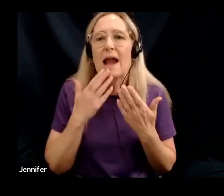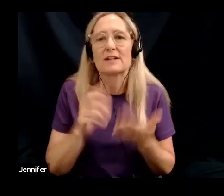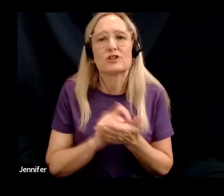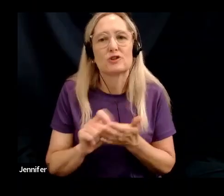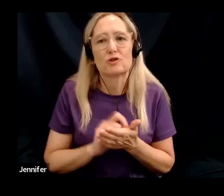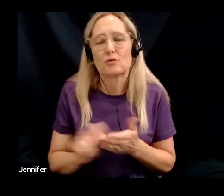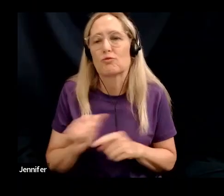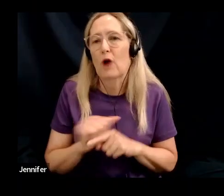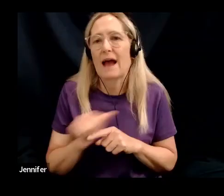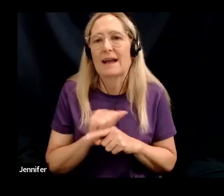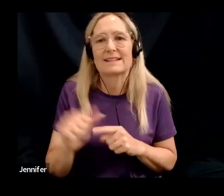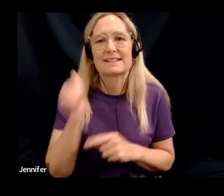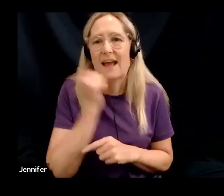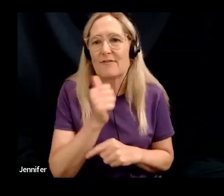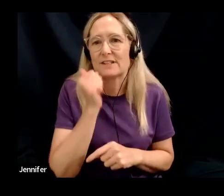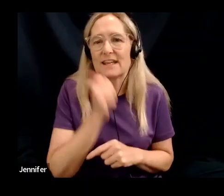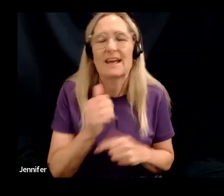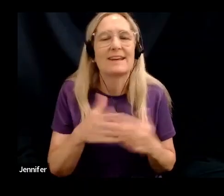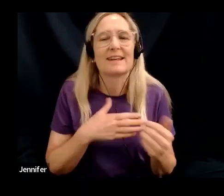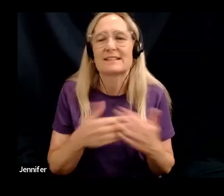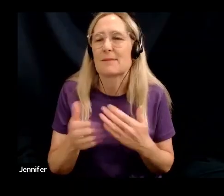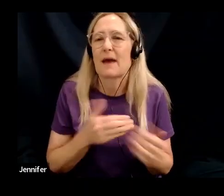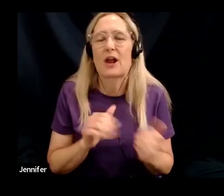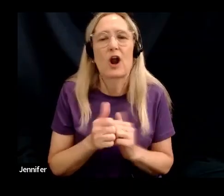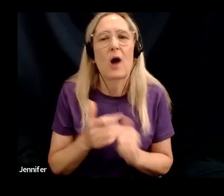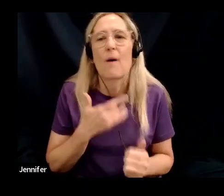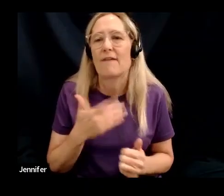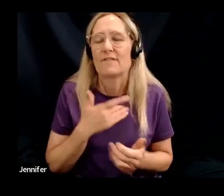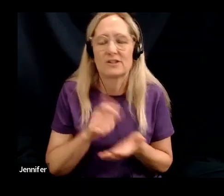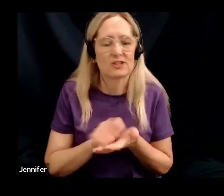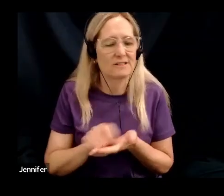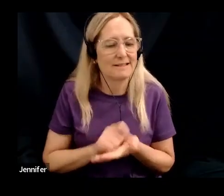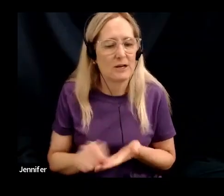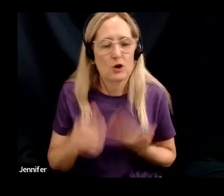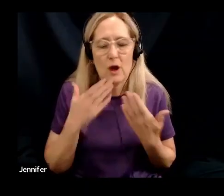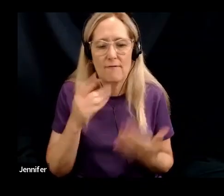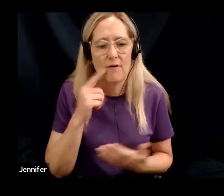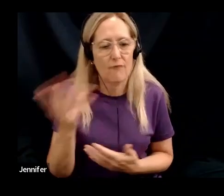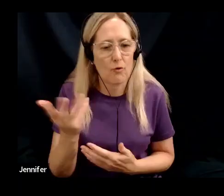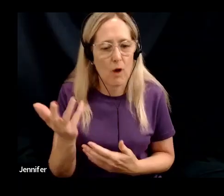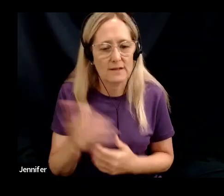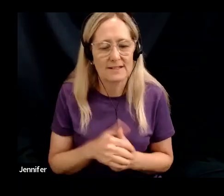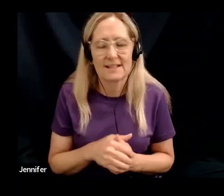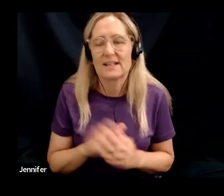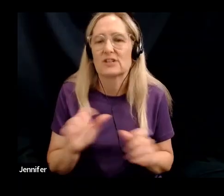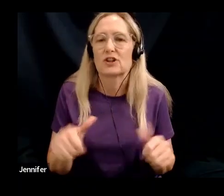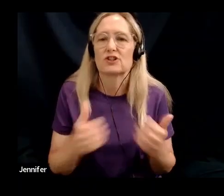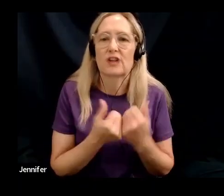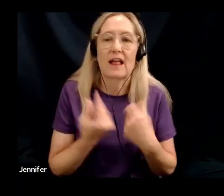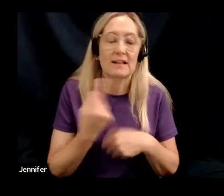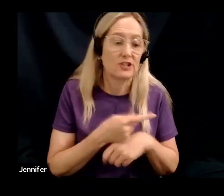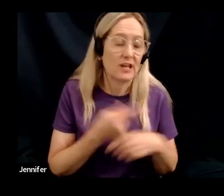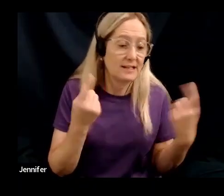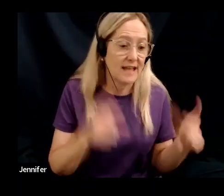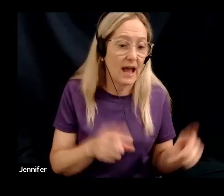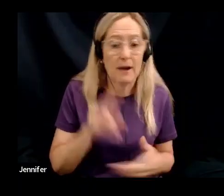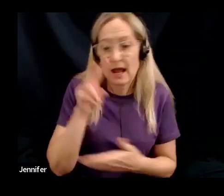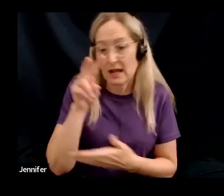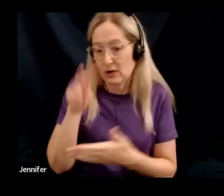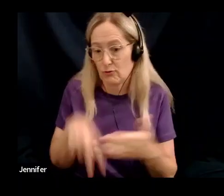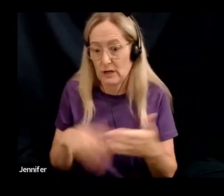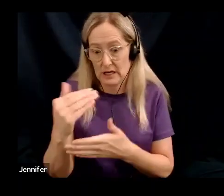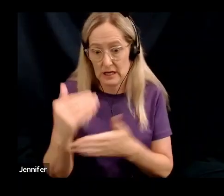practice that I try to do every day, regardless of how I'm feeling, right? So when those, challenging days do come, I have this kind